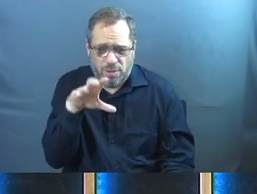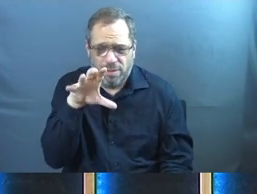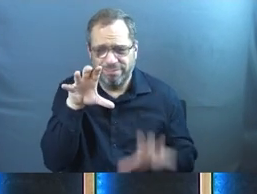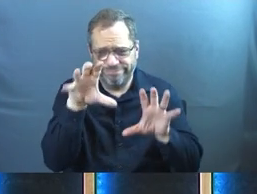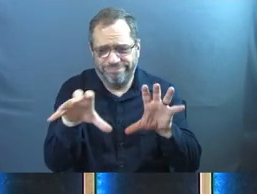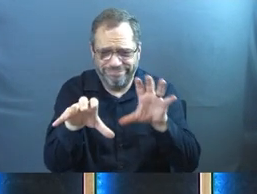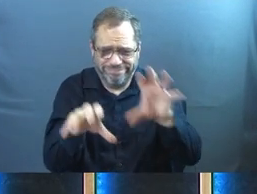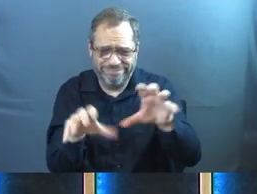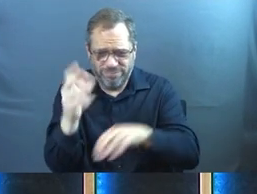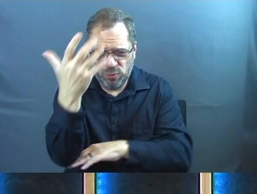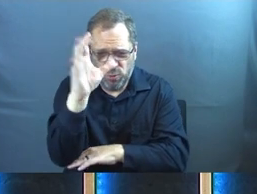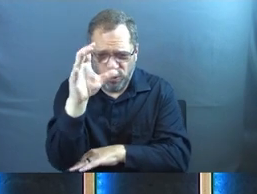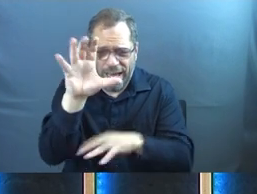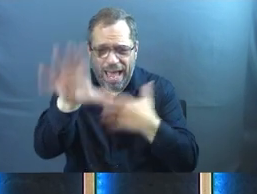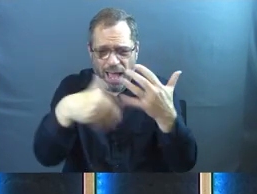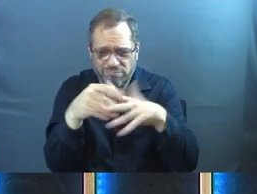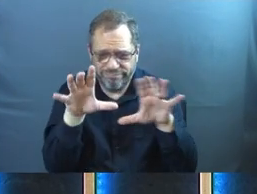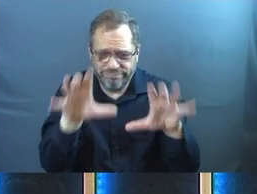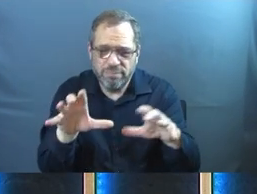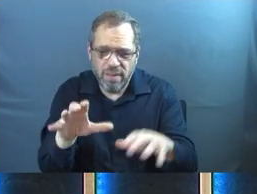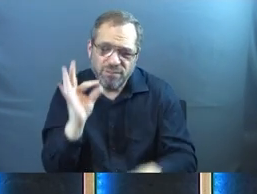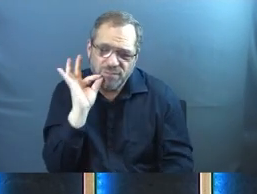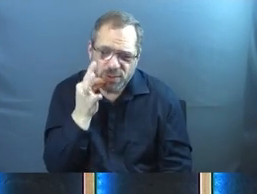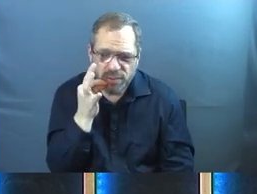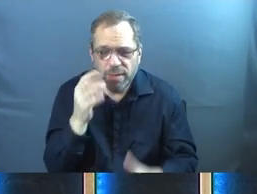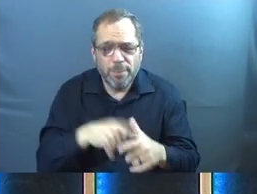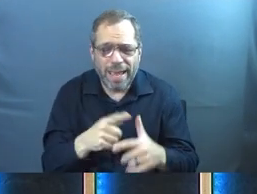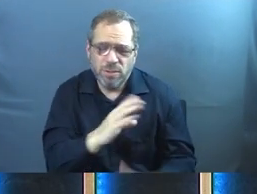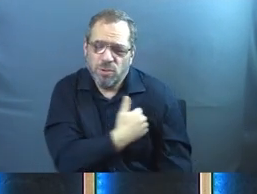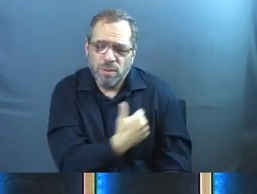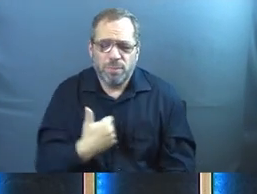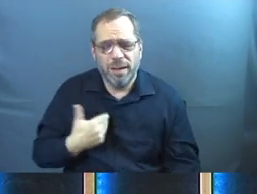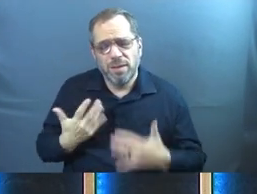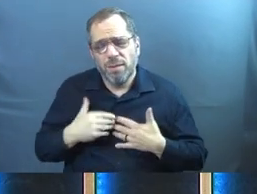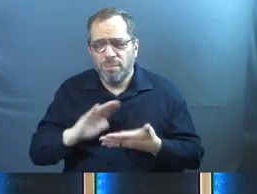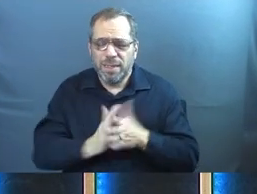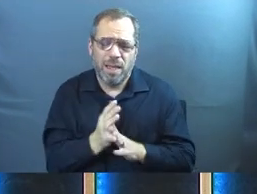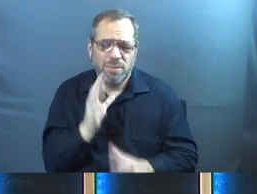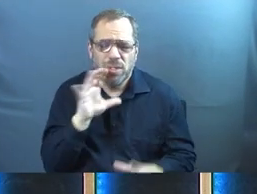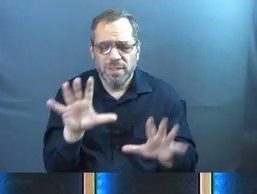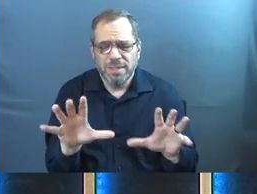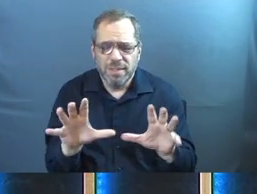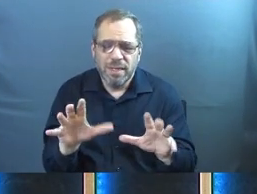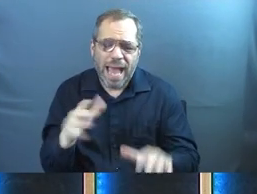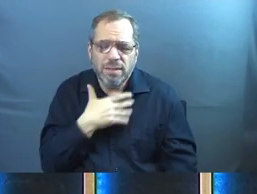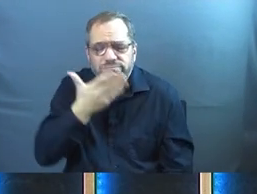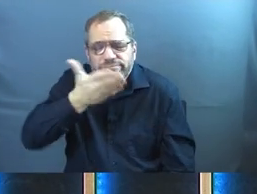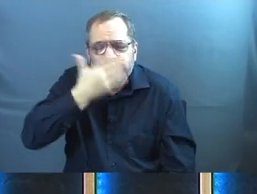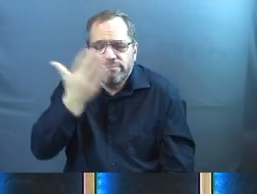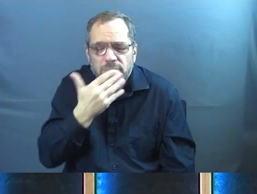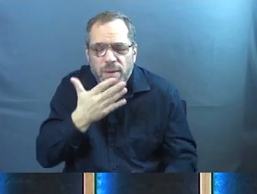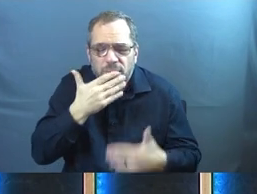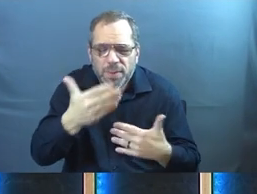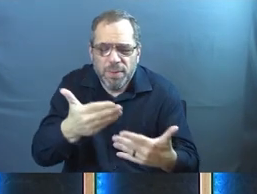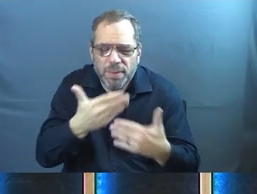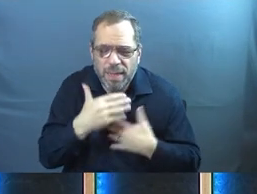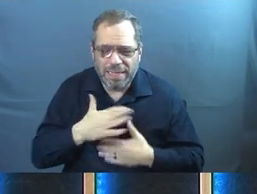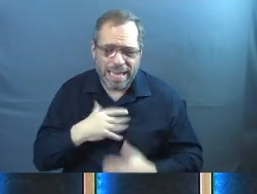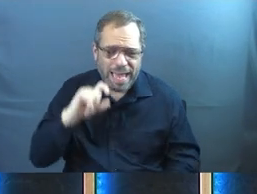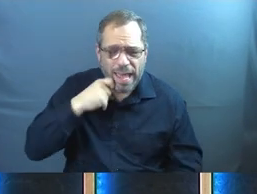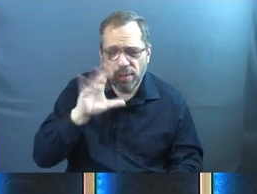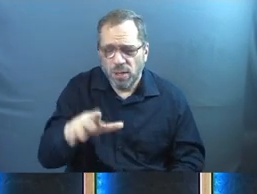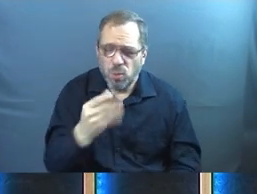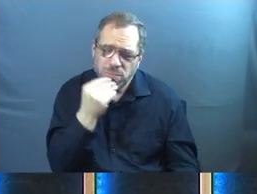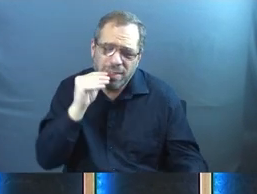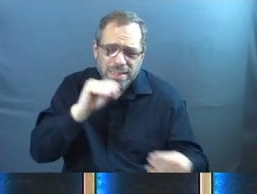climb the palm tree and take hold of its fruit. May your breasts be like grape clusters and the fragrance of your breath like apples.